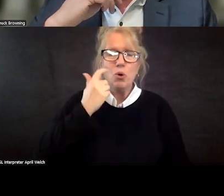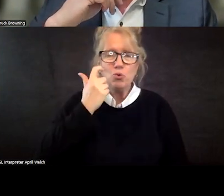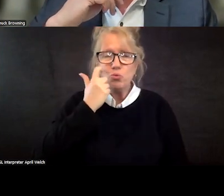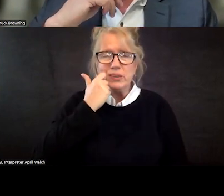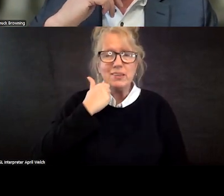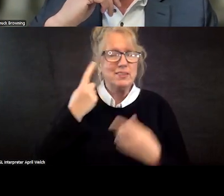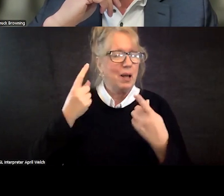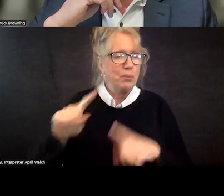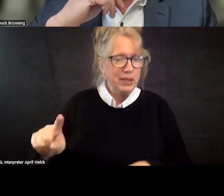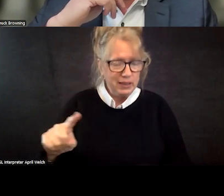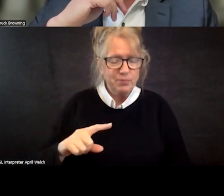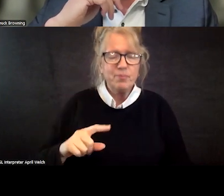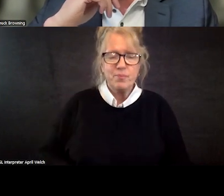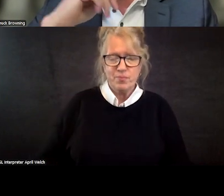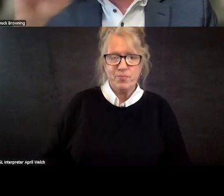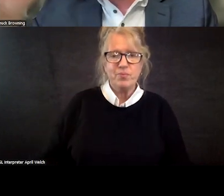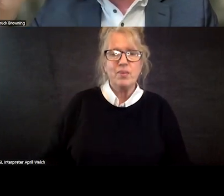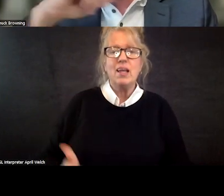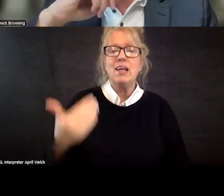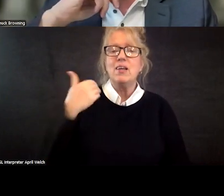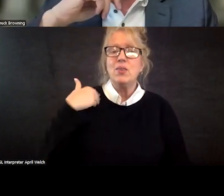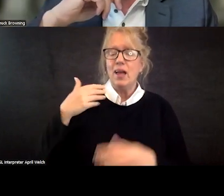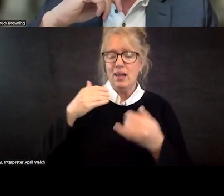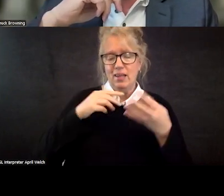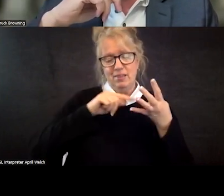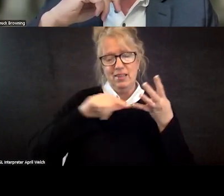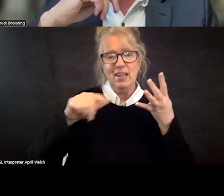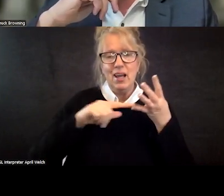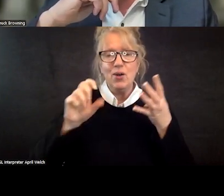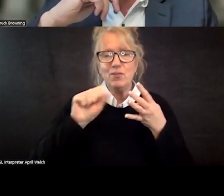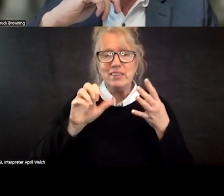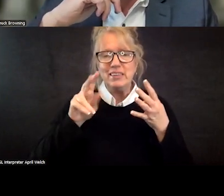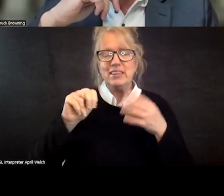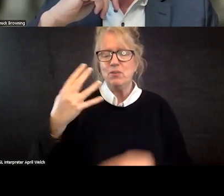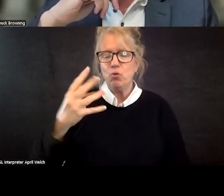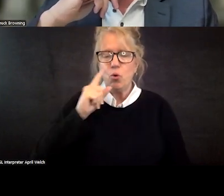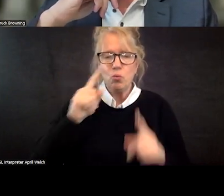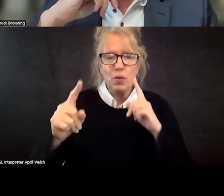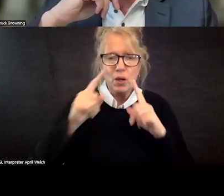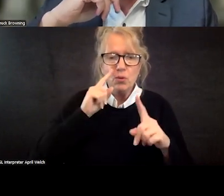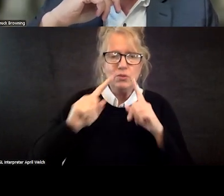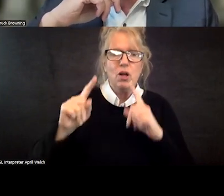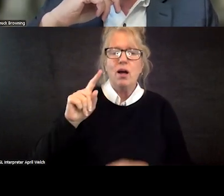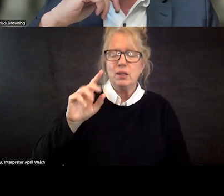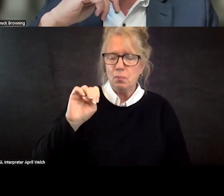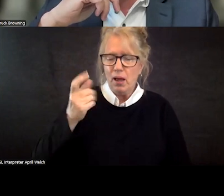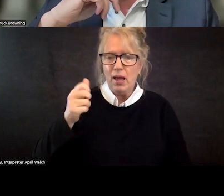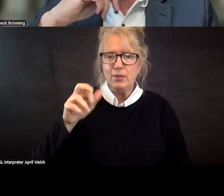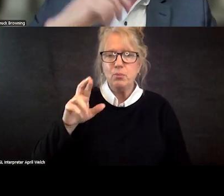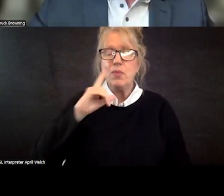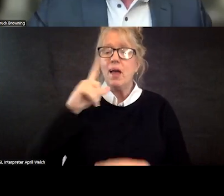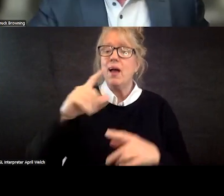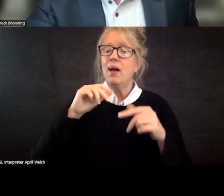including last session of the end of the season 4, where we talked about ESPER and its impact in the crisis